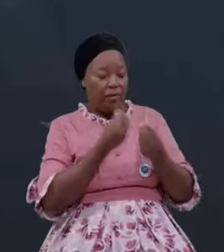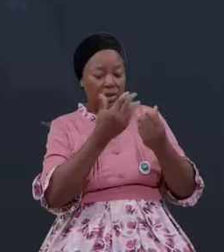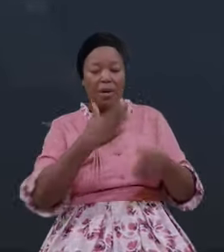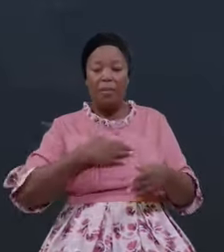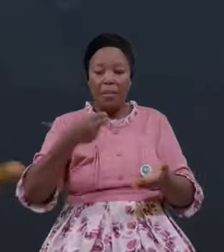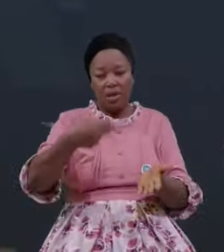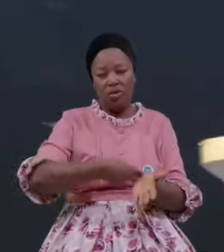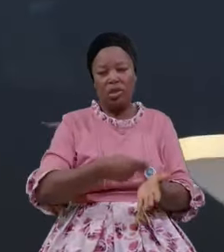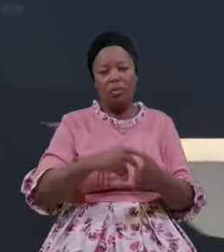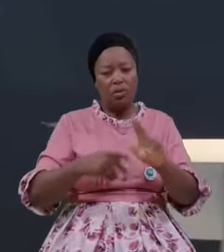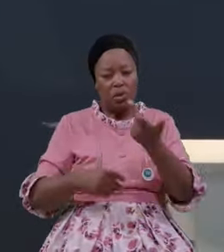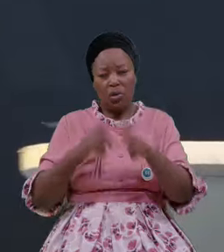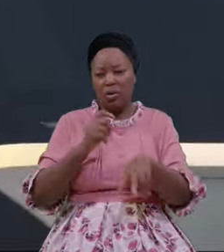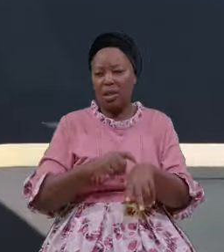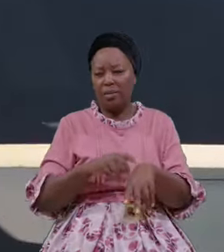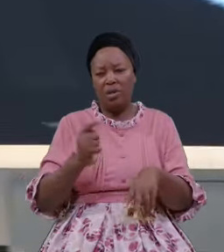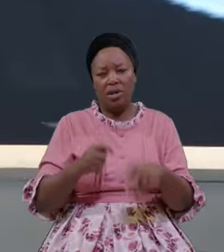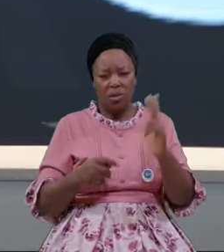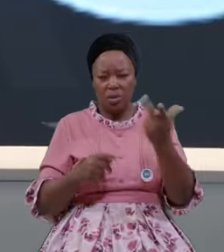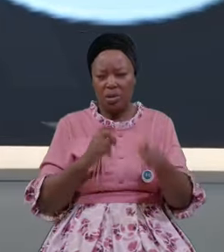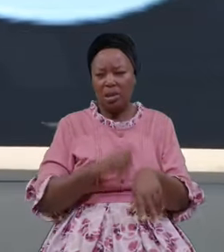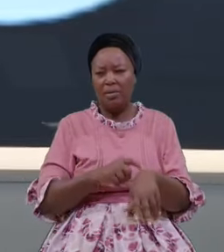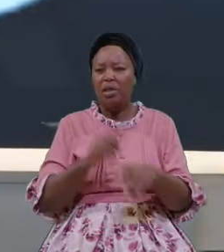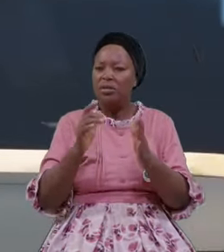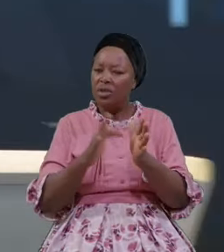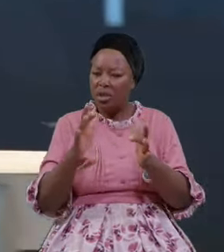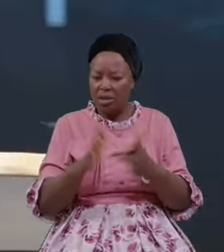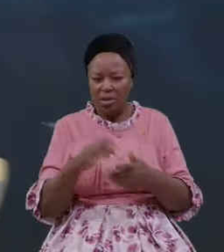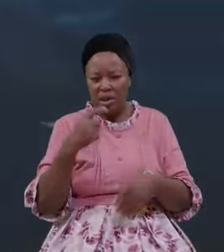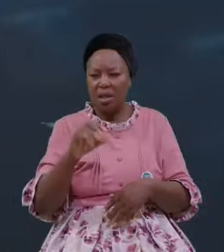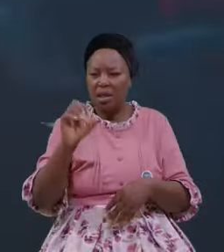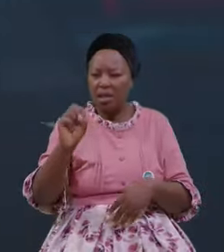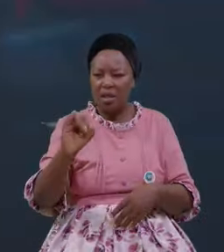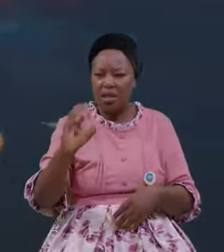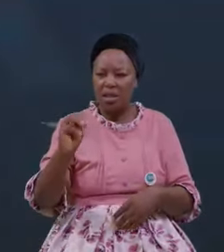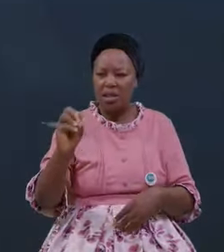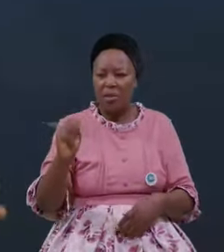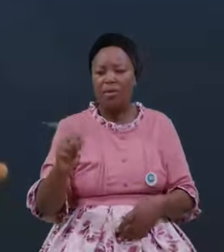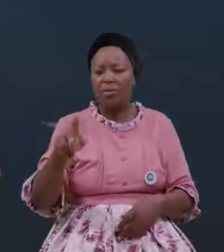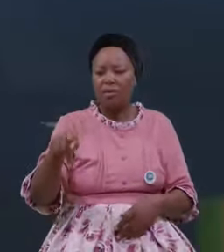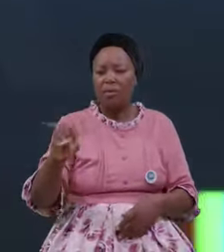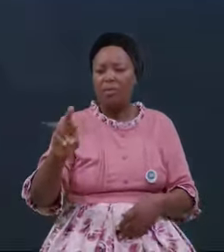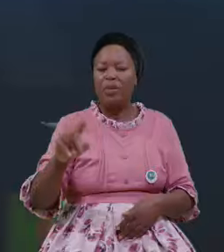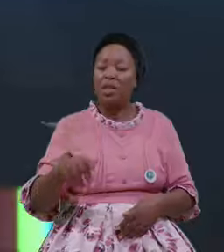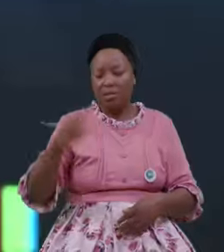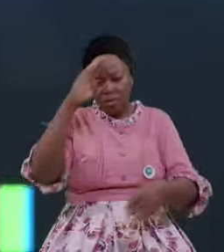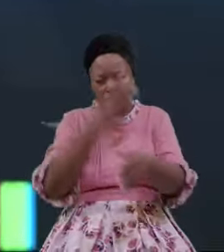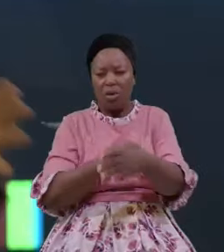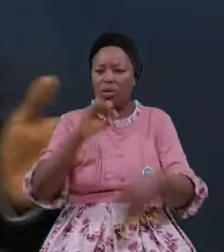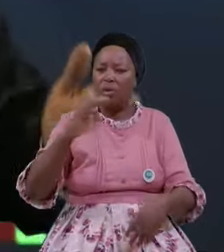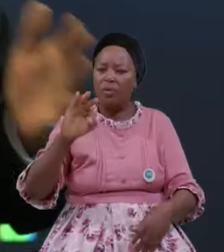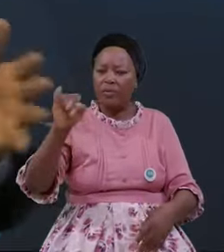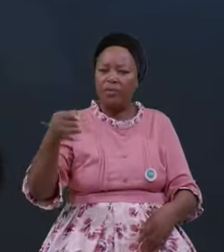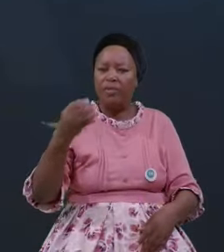The third time. Jesus said, Simon Peter, son of Jonas, do you love